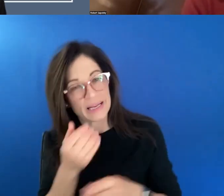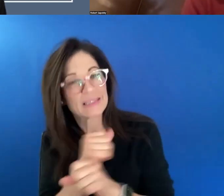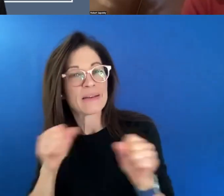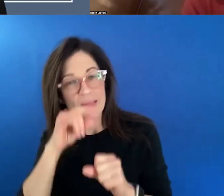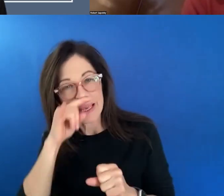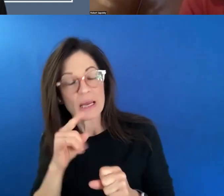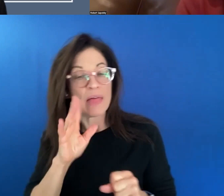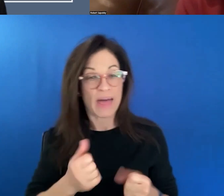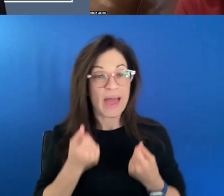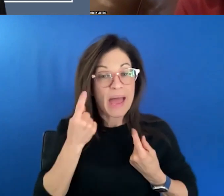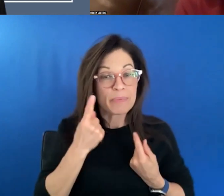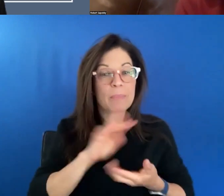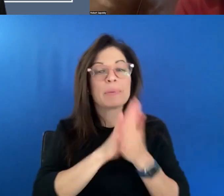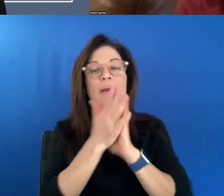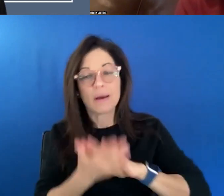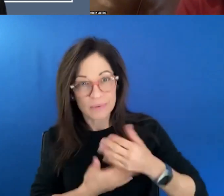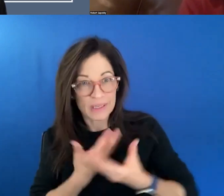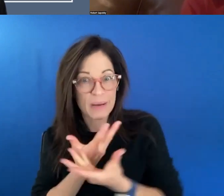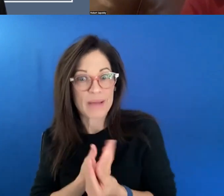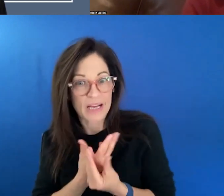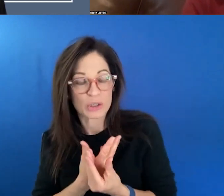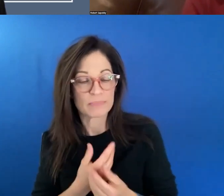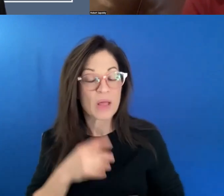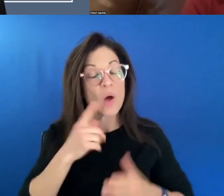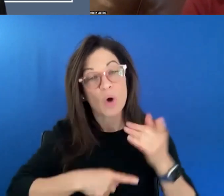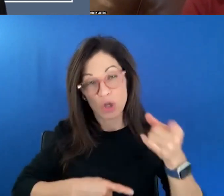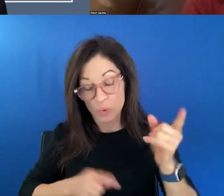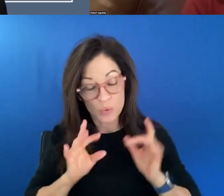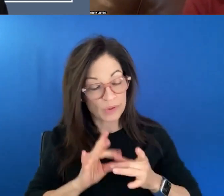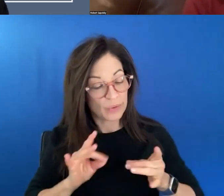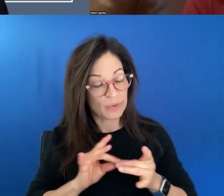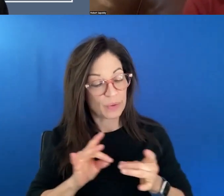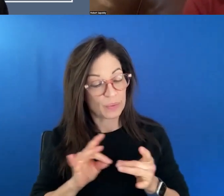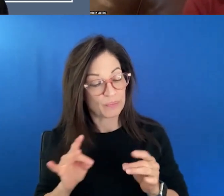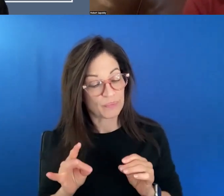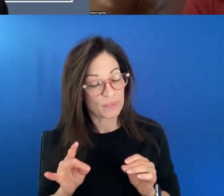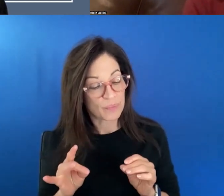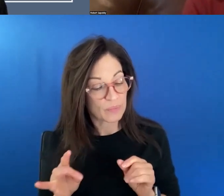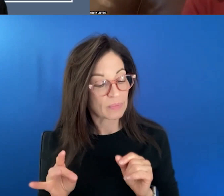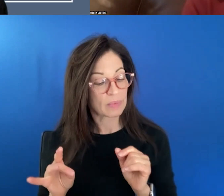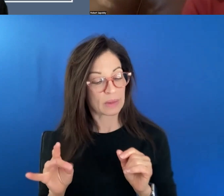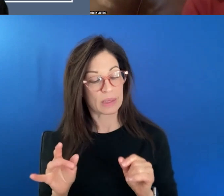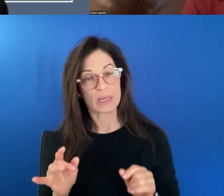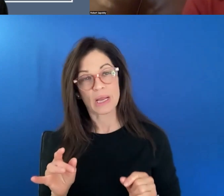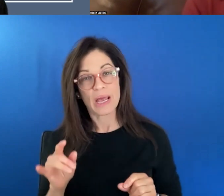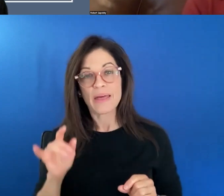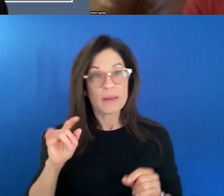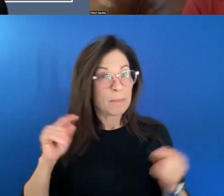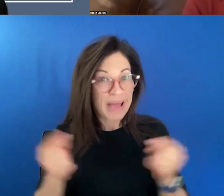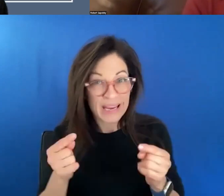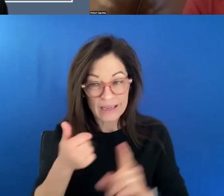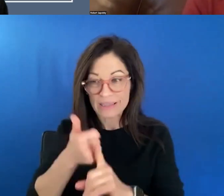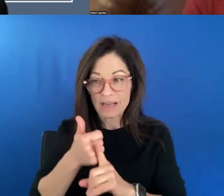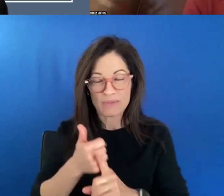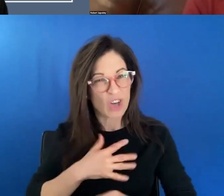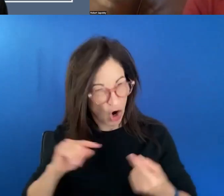to compassion. And what you allude to is the fact that pain is painful. We